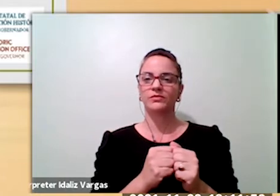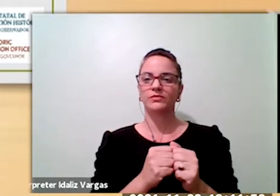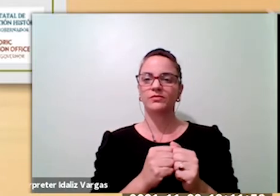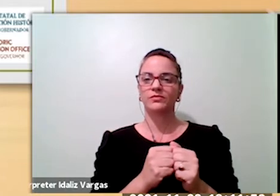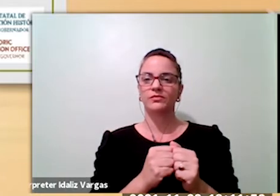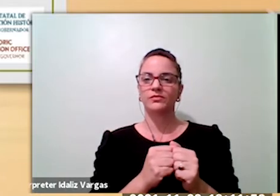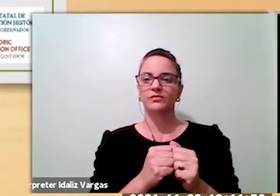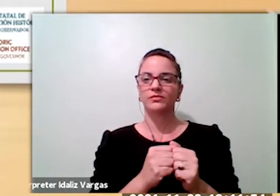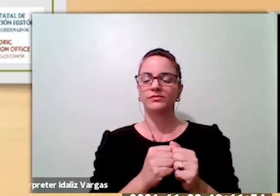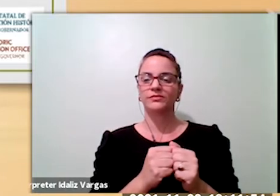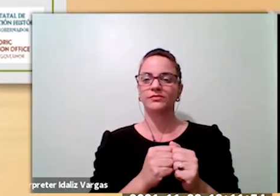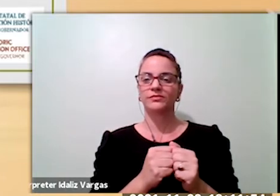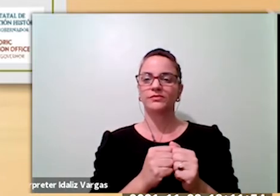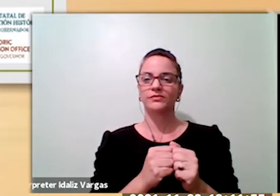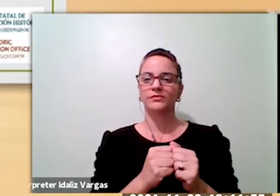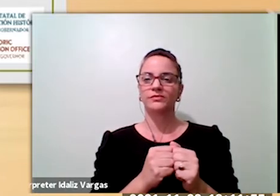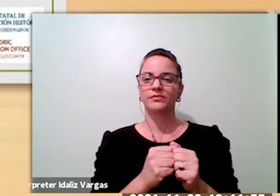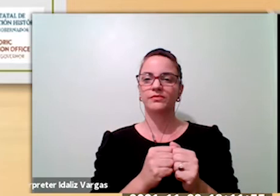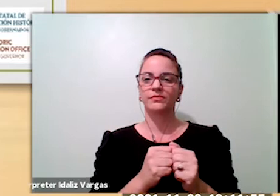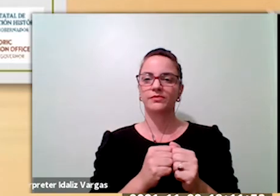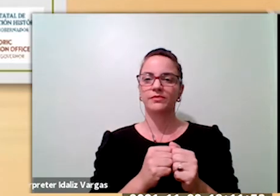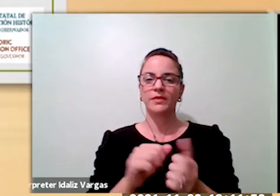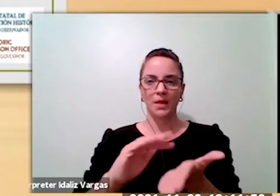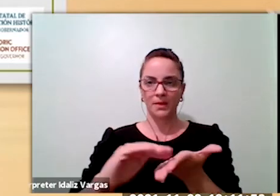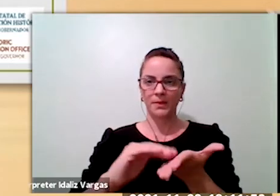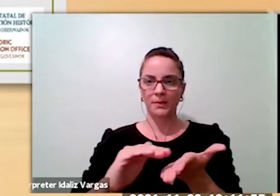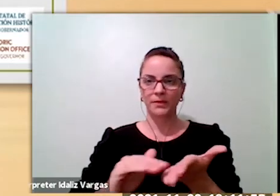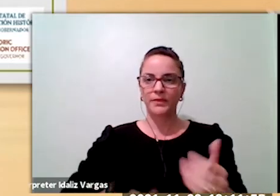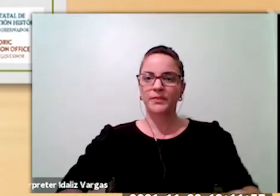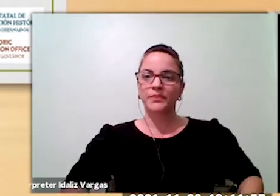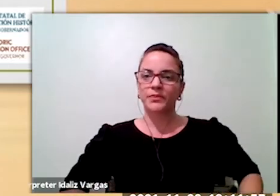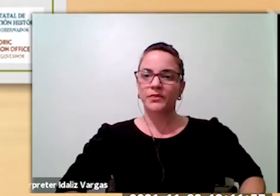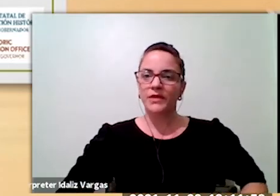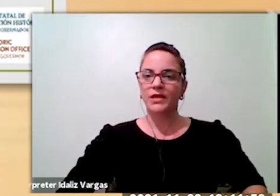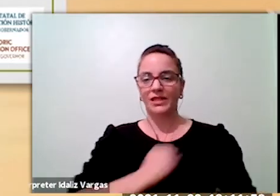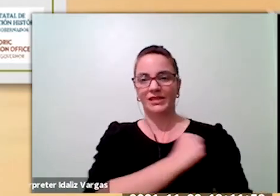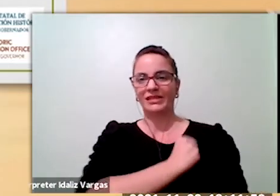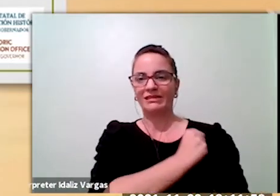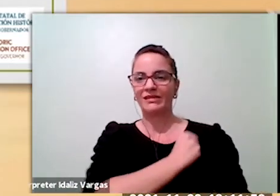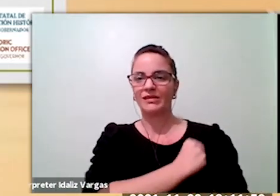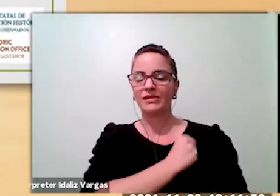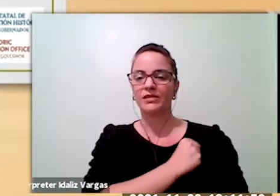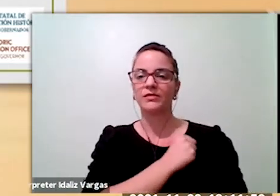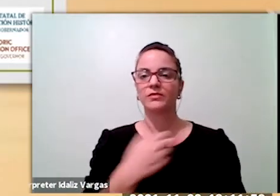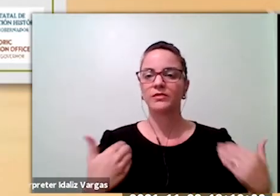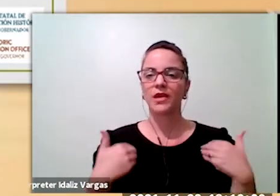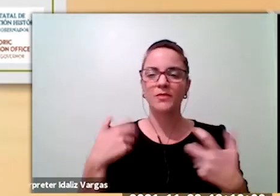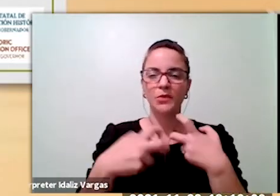Okay, next. It's not moving. Sorry. Technical